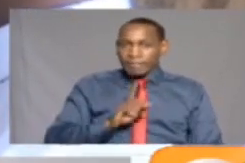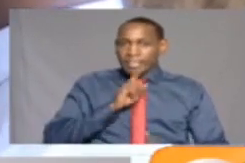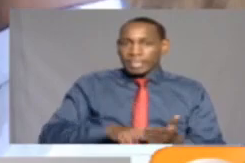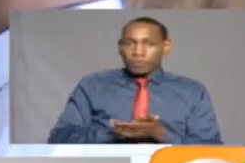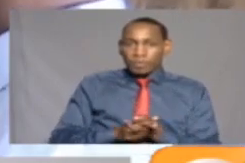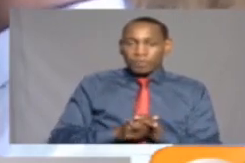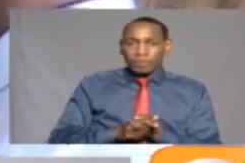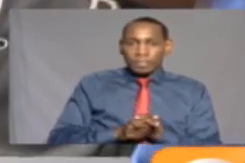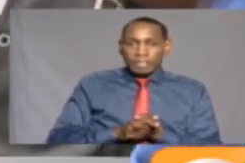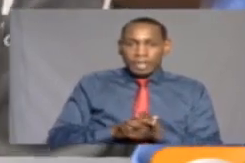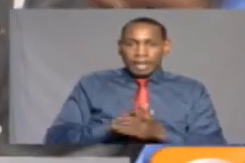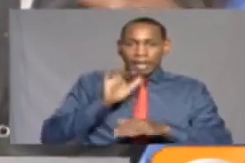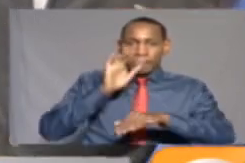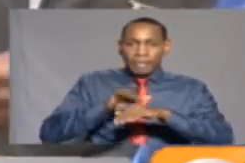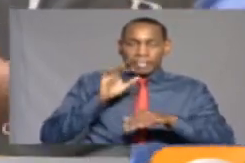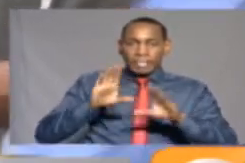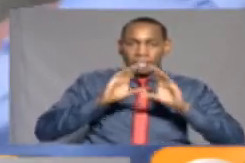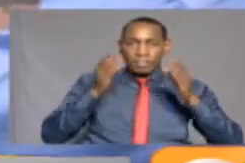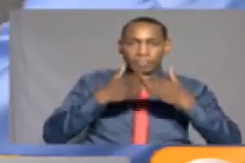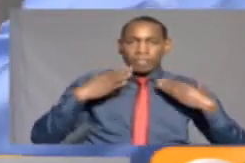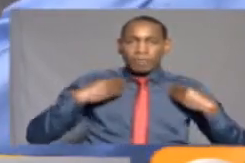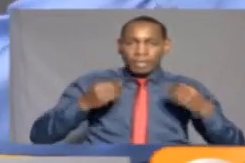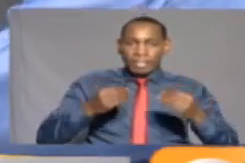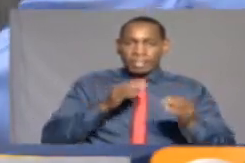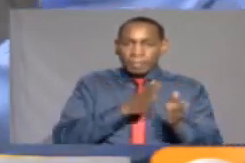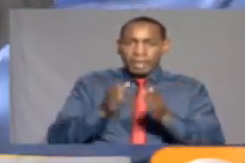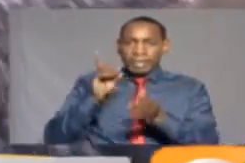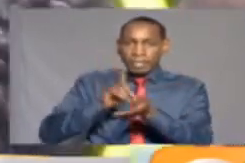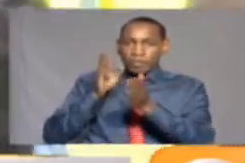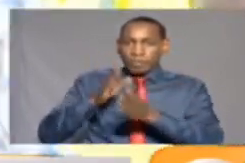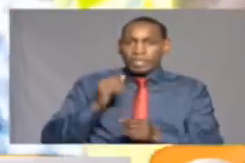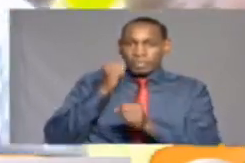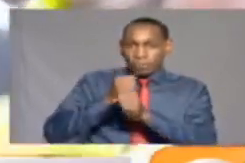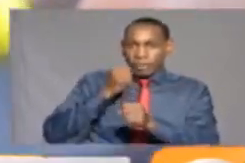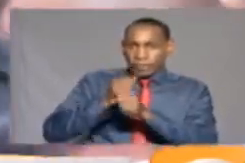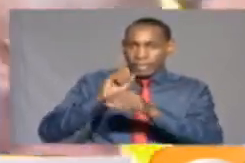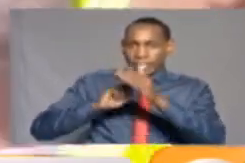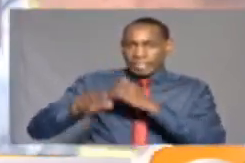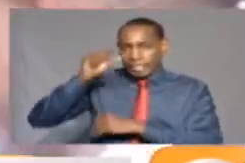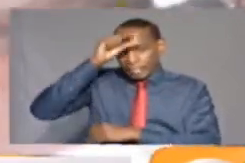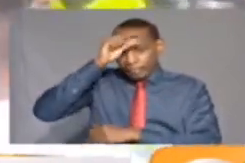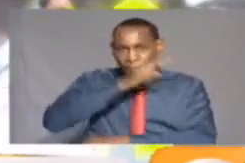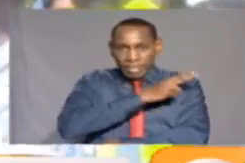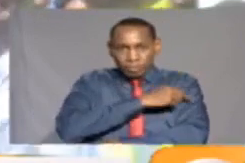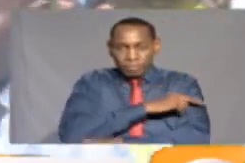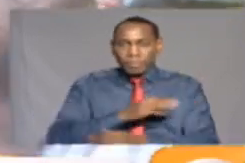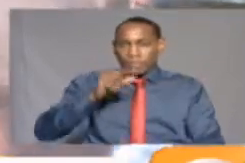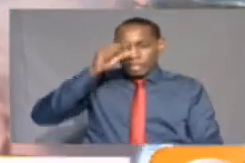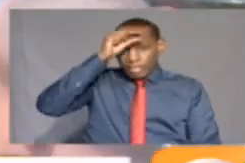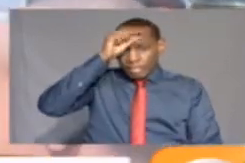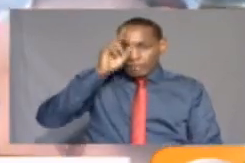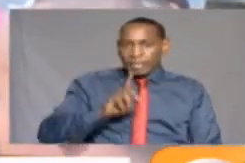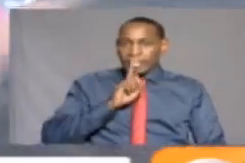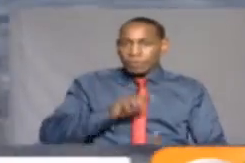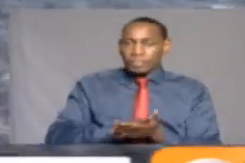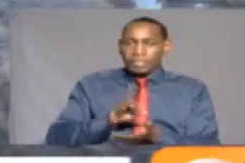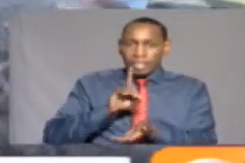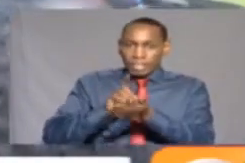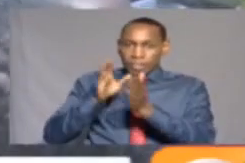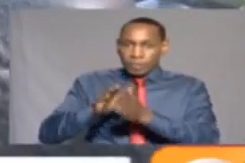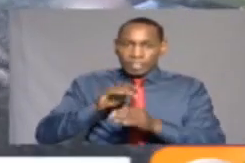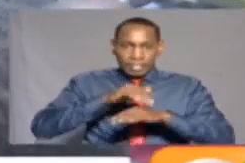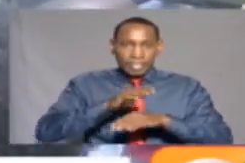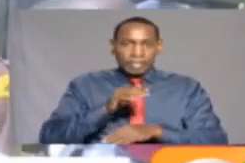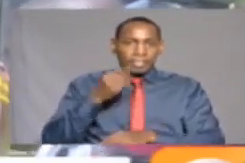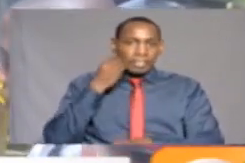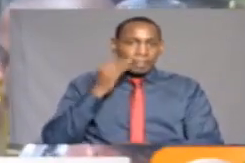sabotage of the universal health care plan by doctors operating in government health facilities. Mutua claims the doctors send patients to private